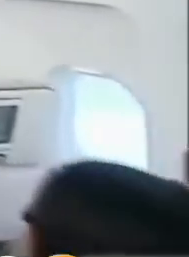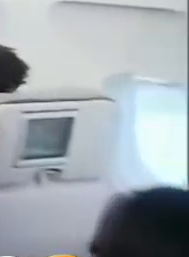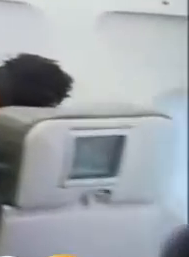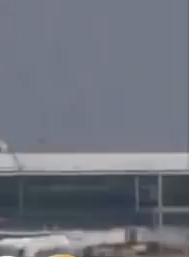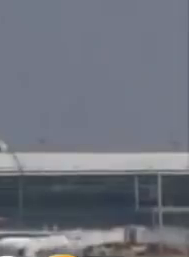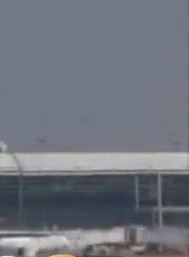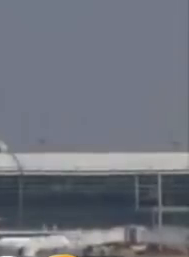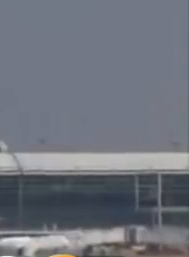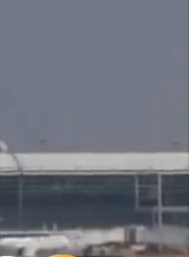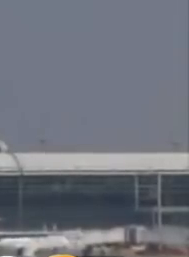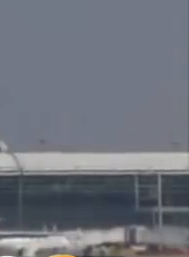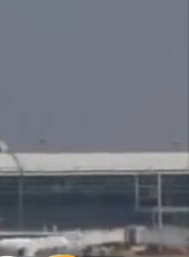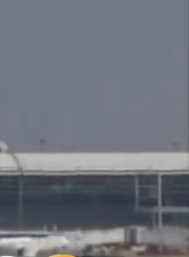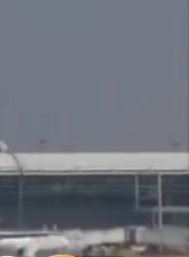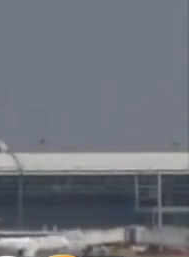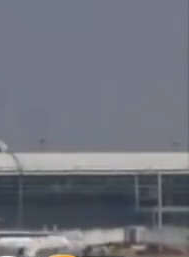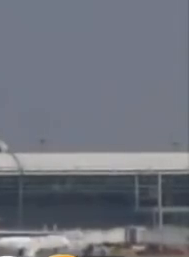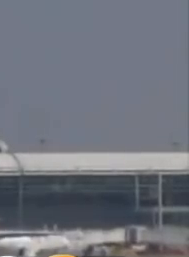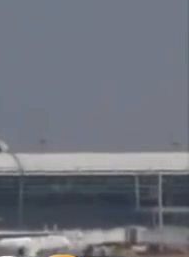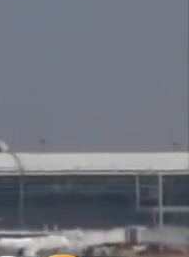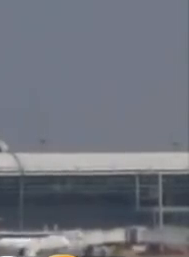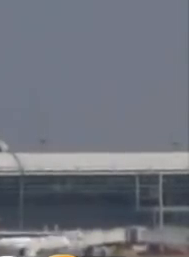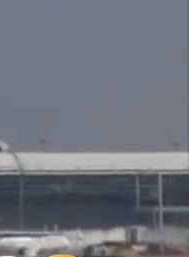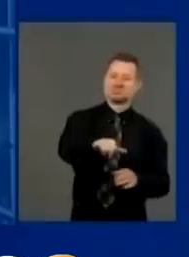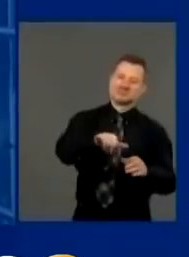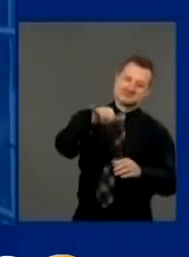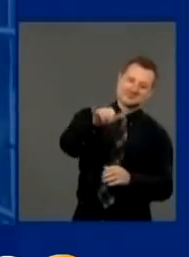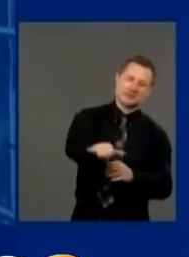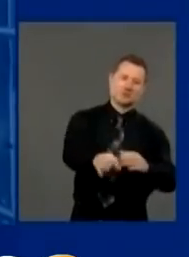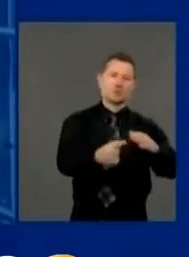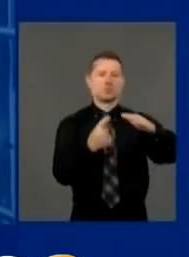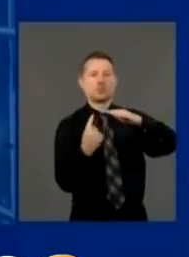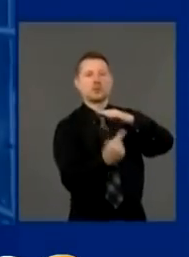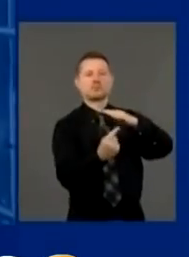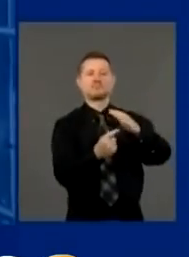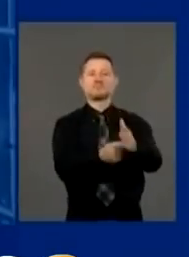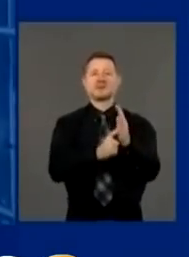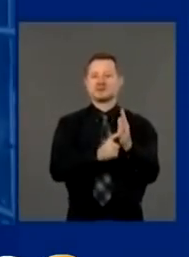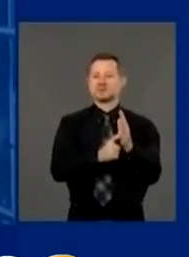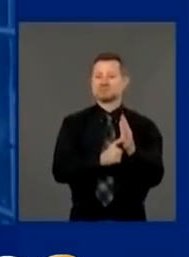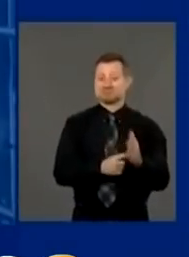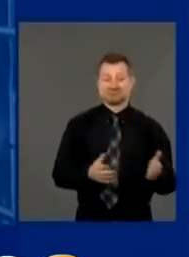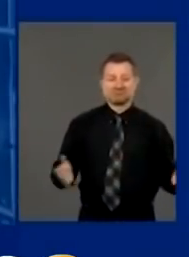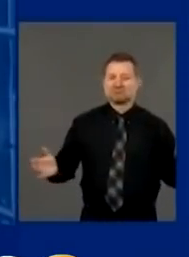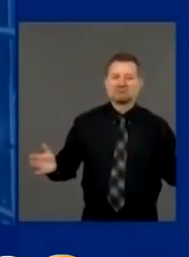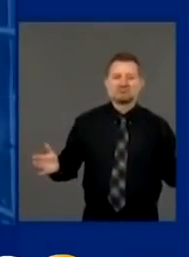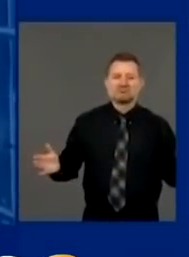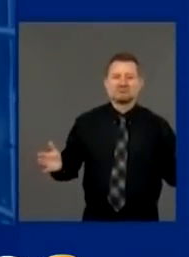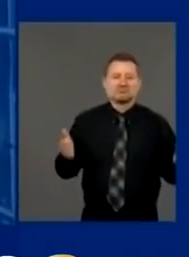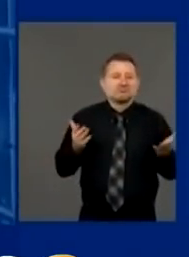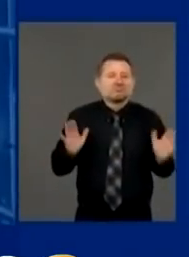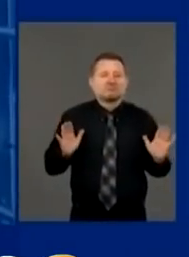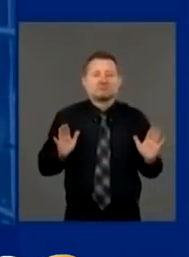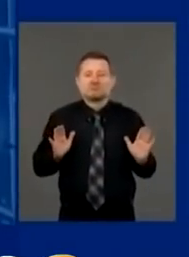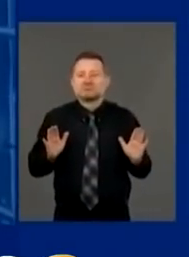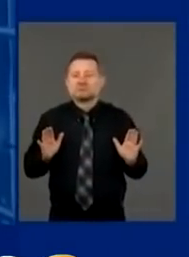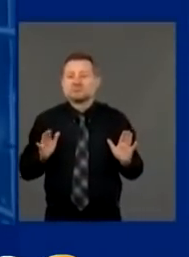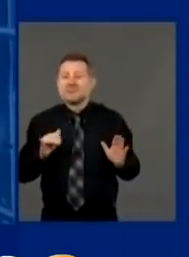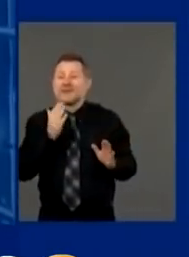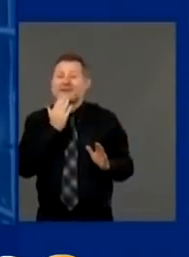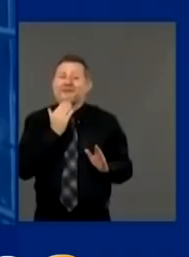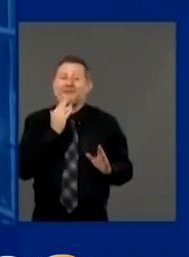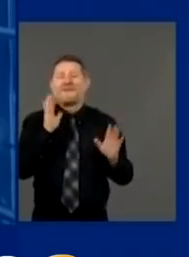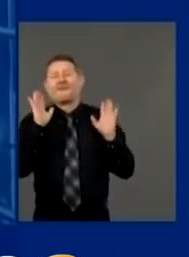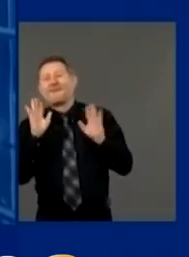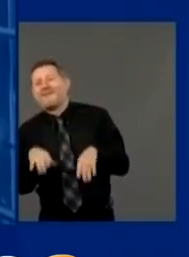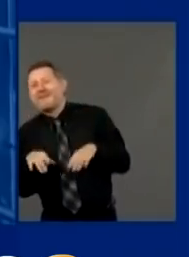going before leaving the airport, or face a $2,000 fine. None of this is pleasant,